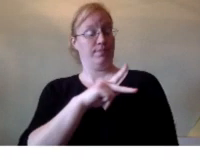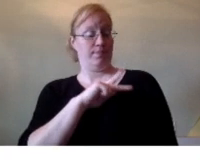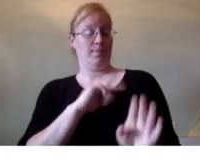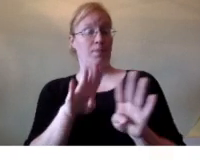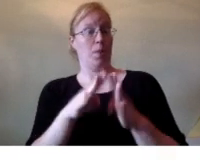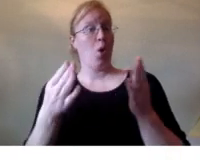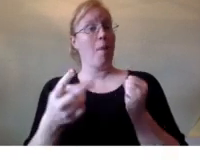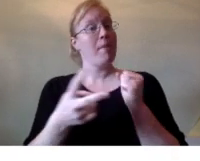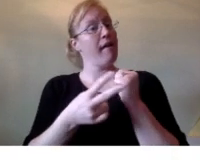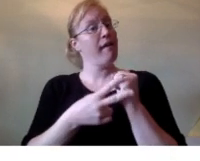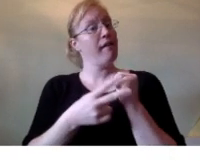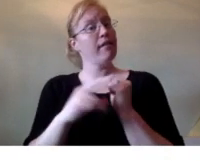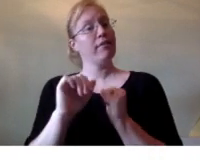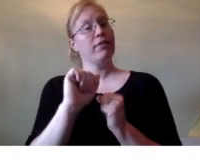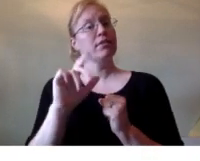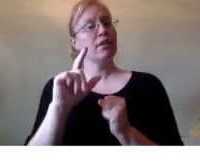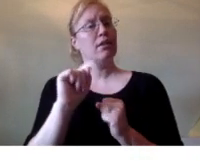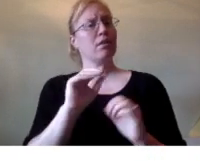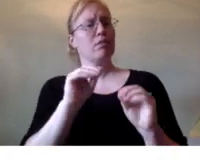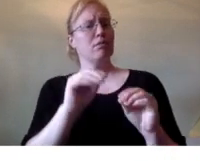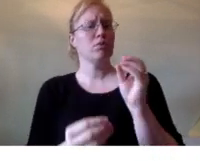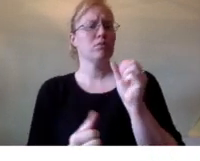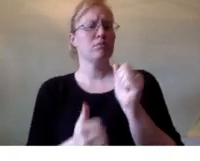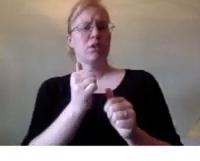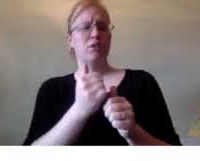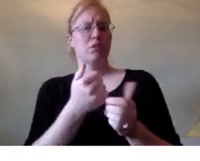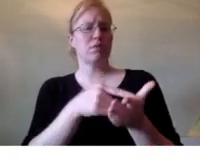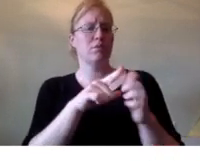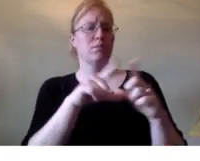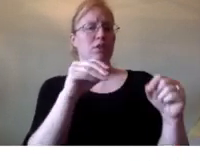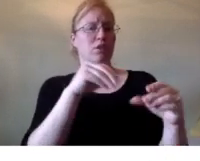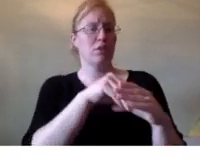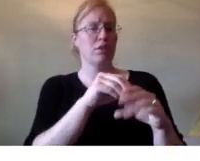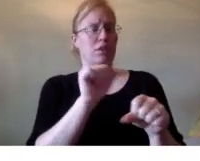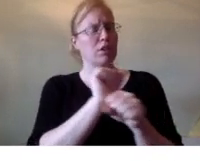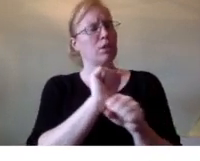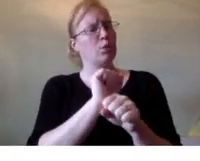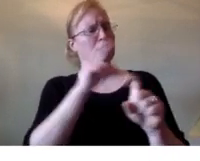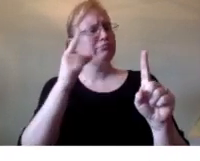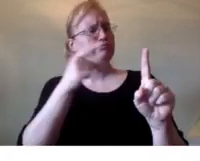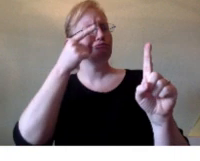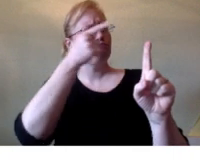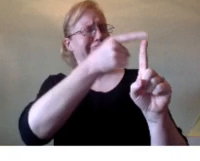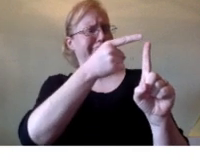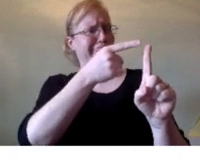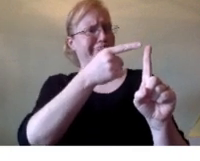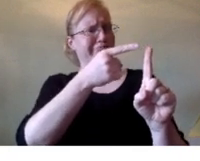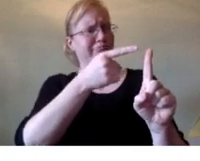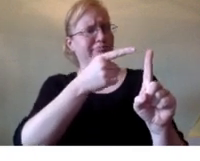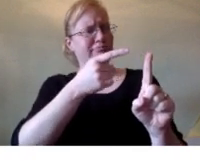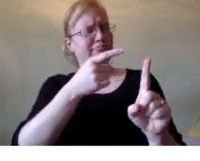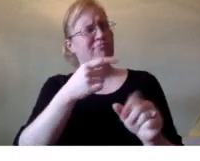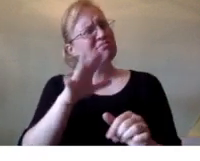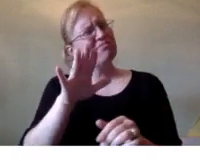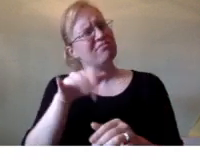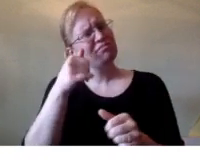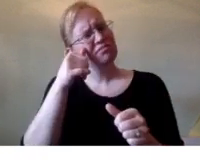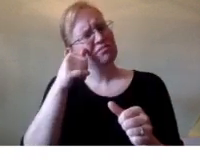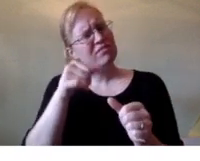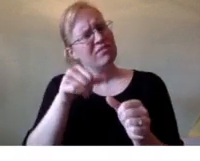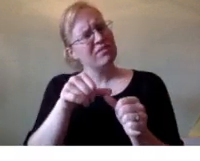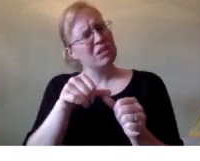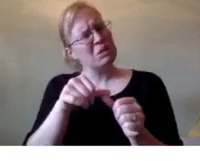Keisha opens a savings account. She puts most of her paycheck in it. Keisha is working towards her goal. Who can remember